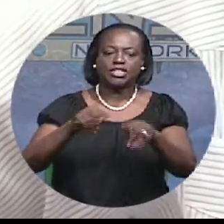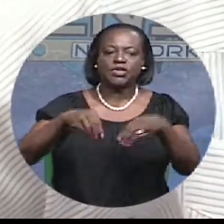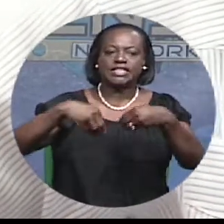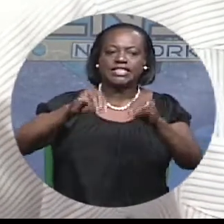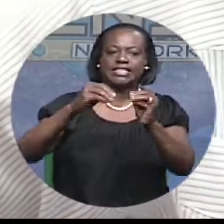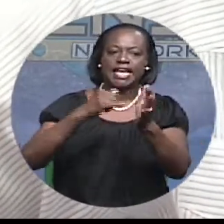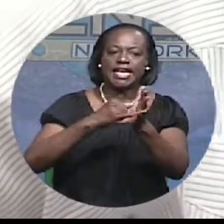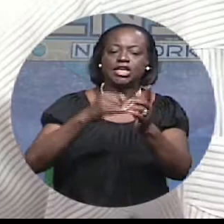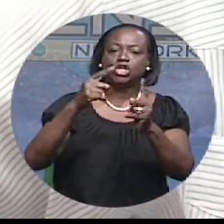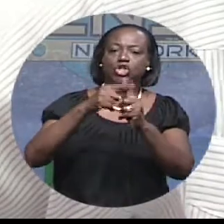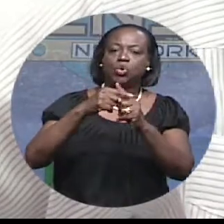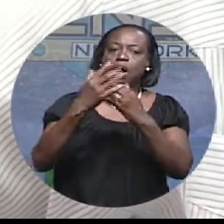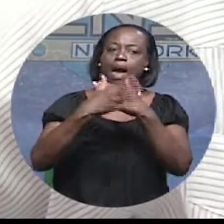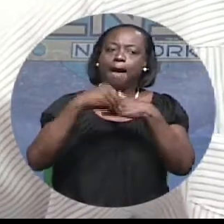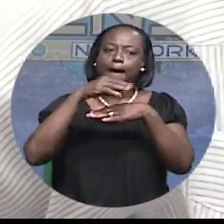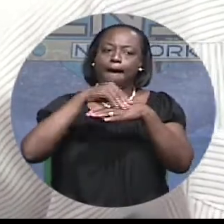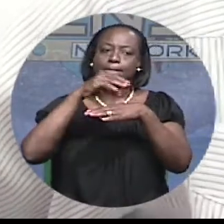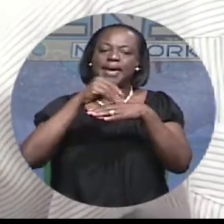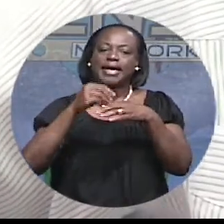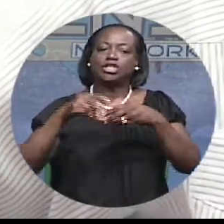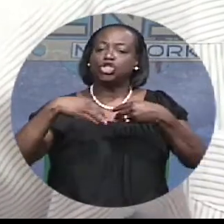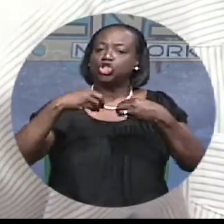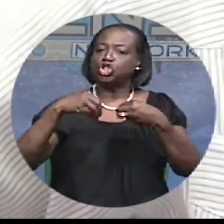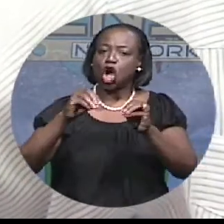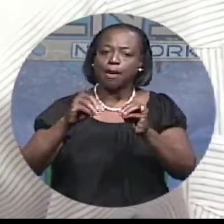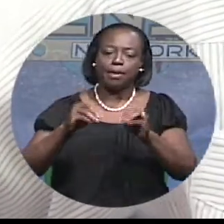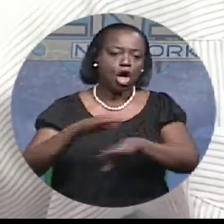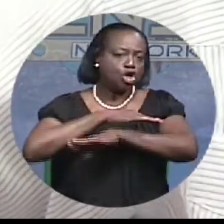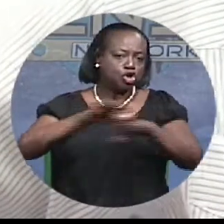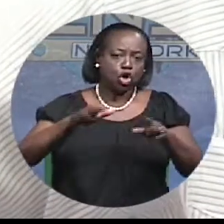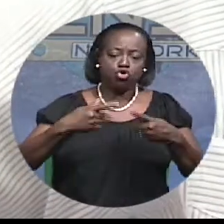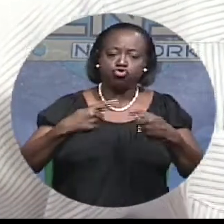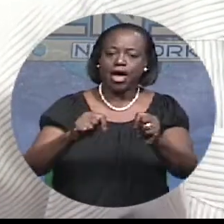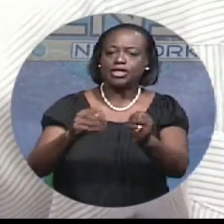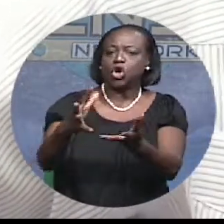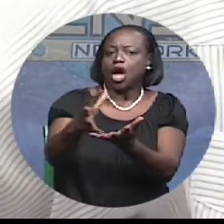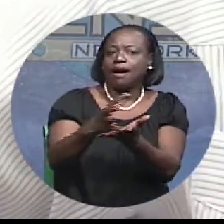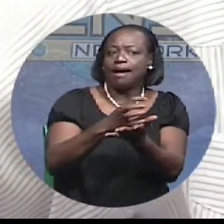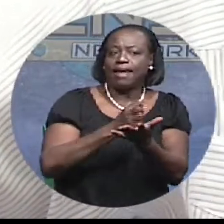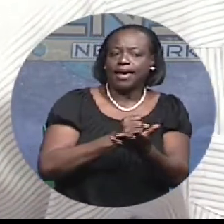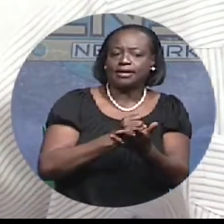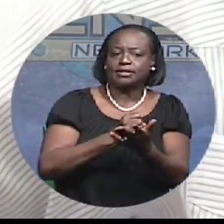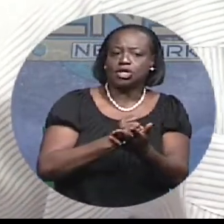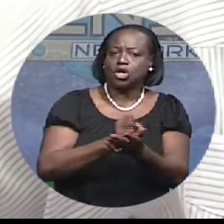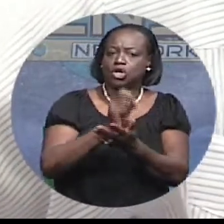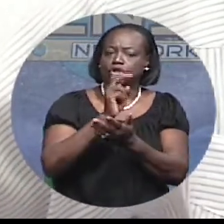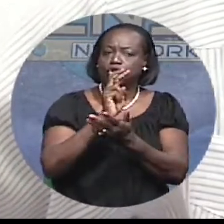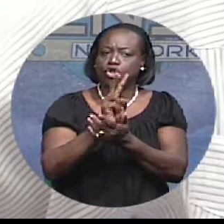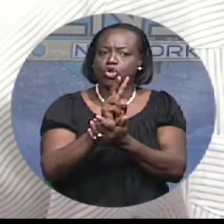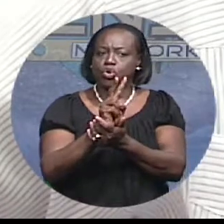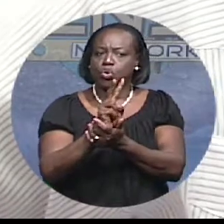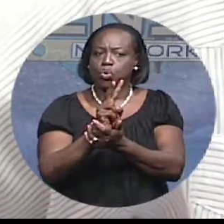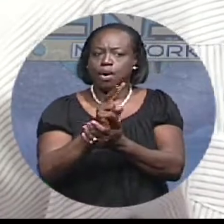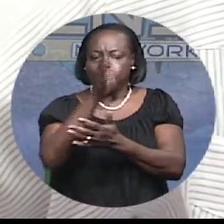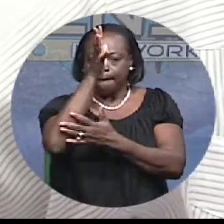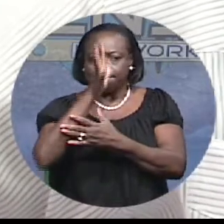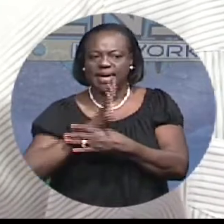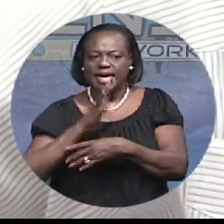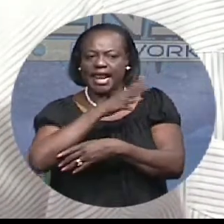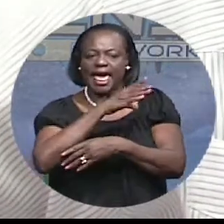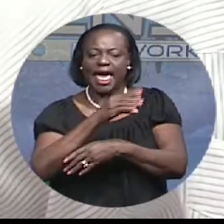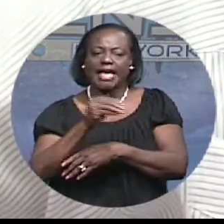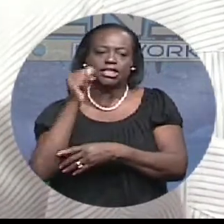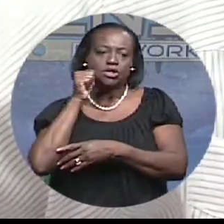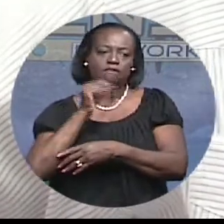to a pet store. Do not try to collect a pair, i.e. male and